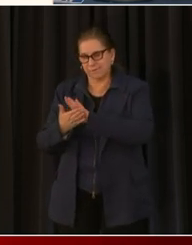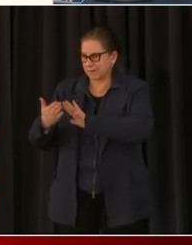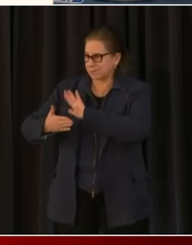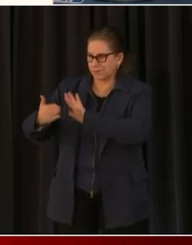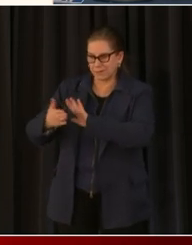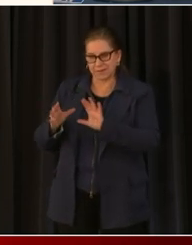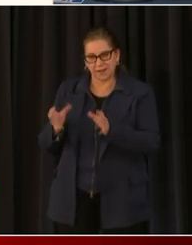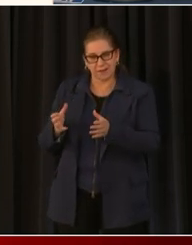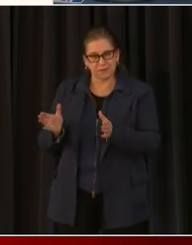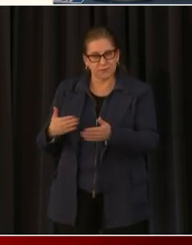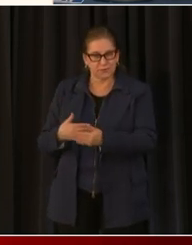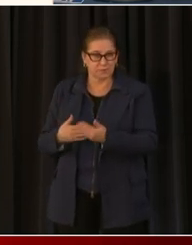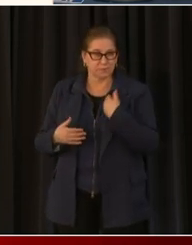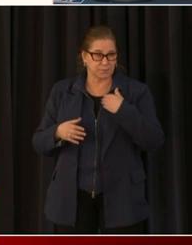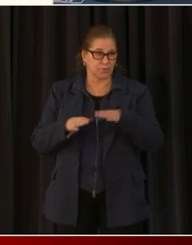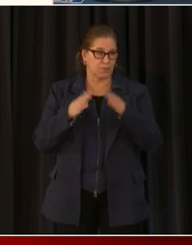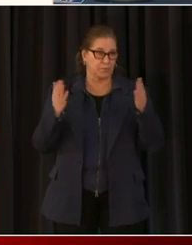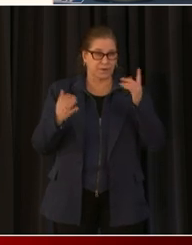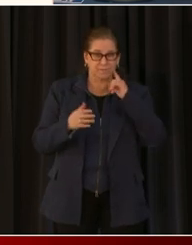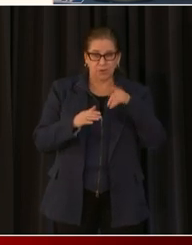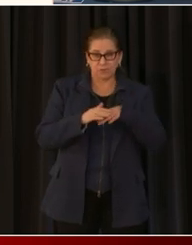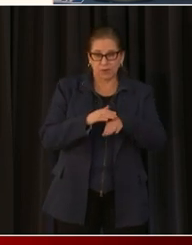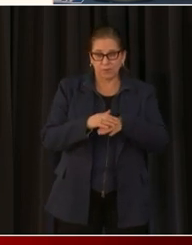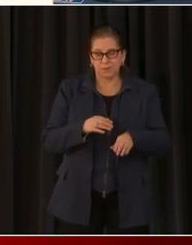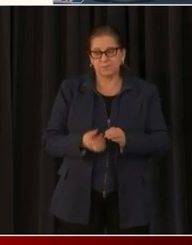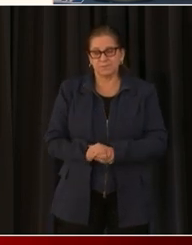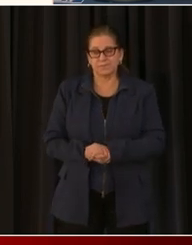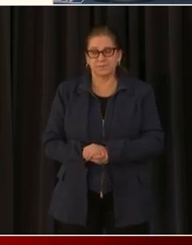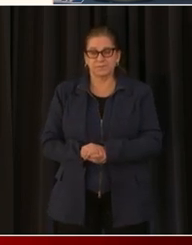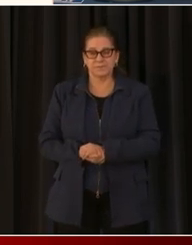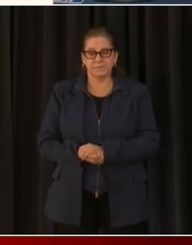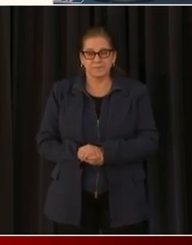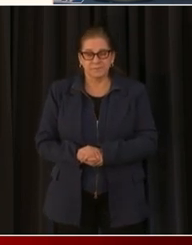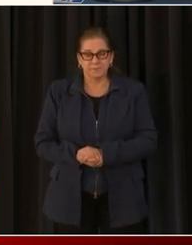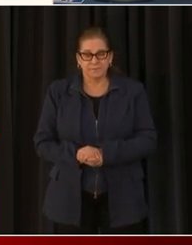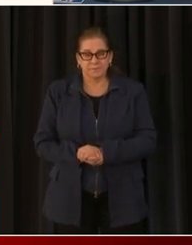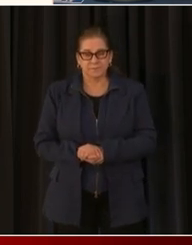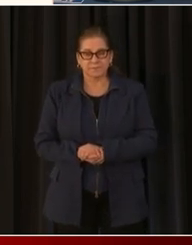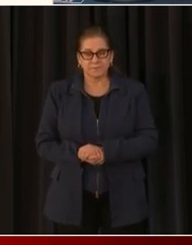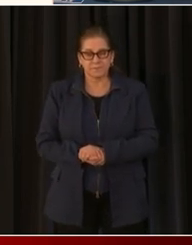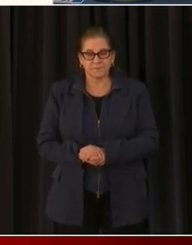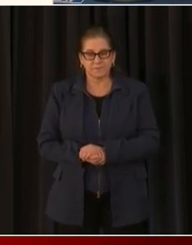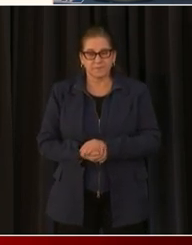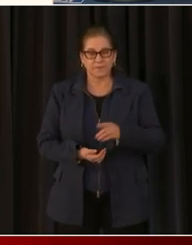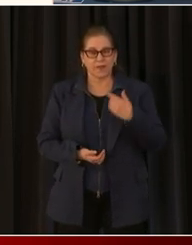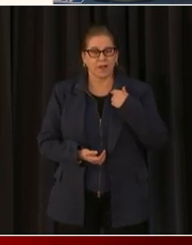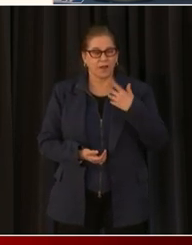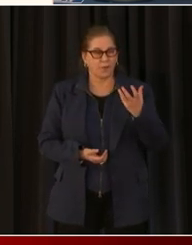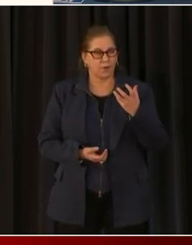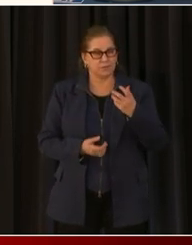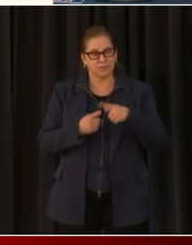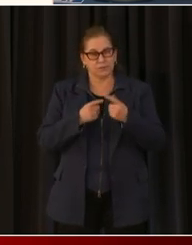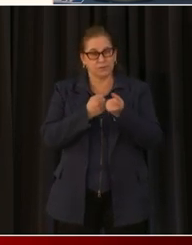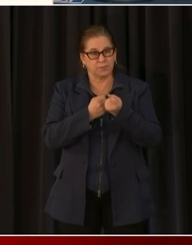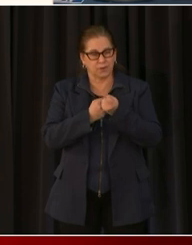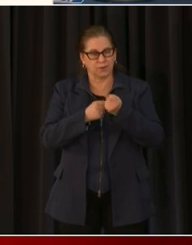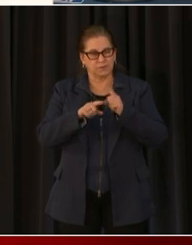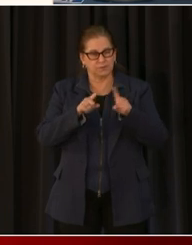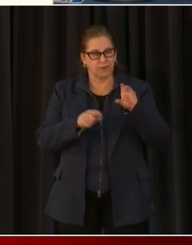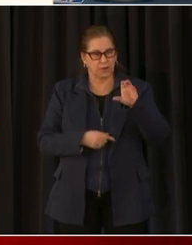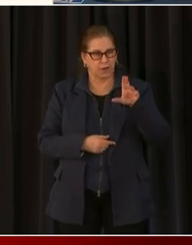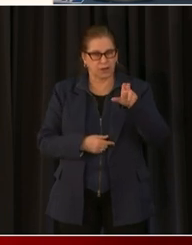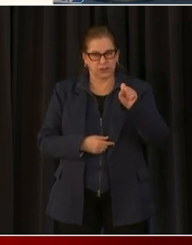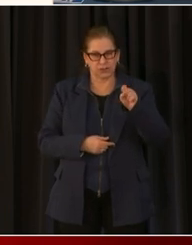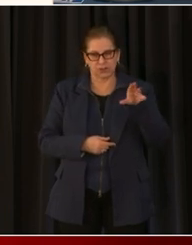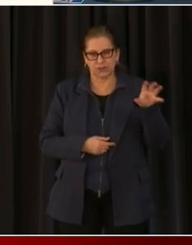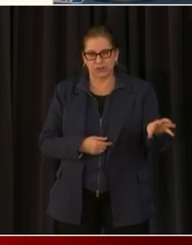enrollment season right now. We also are looking to maintain our cluster support model, which is the primary tool that we